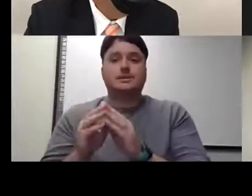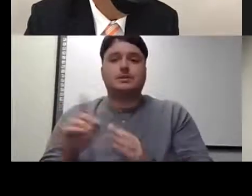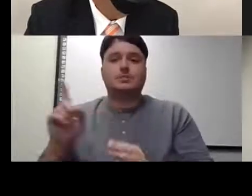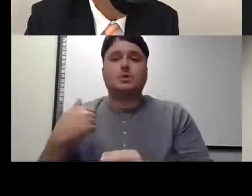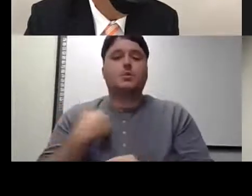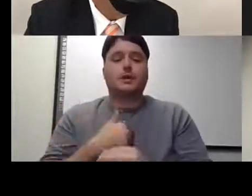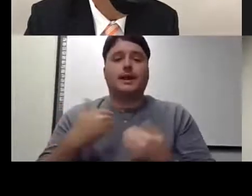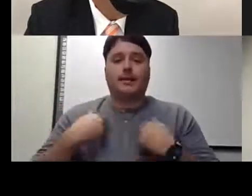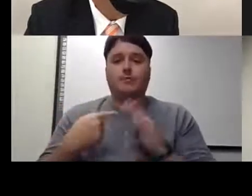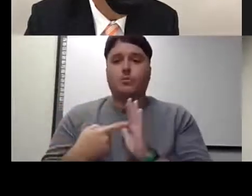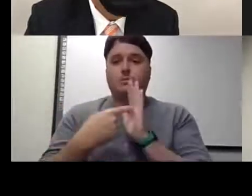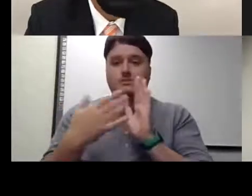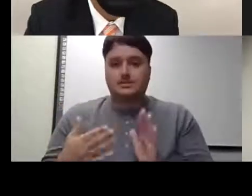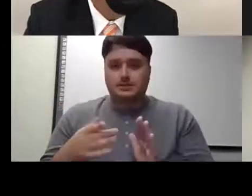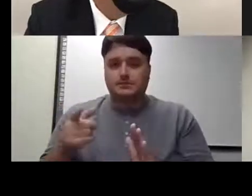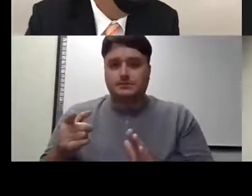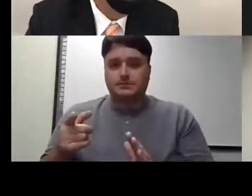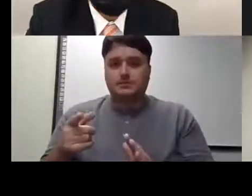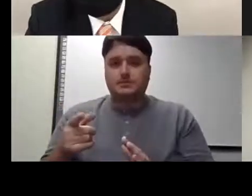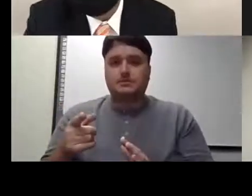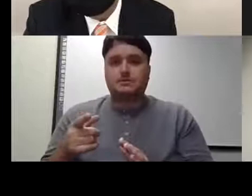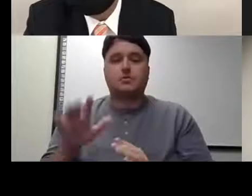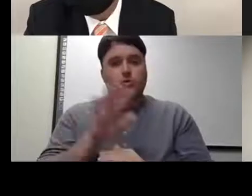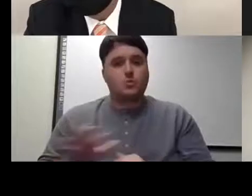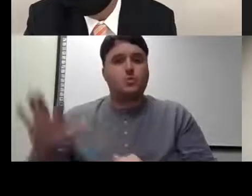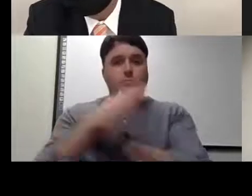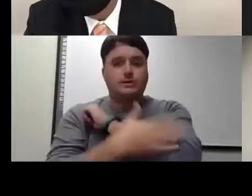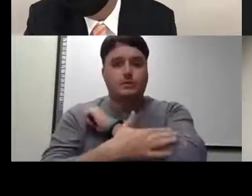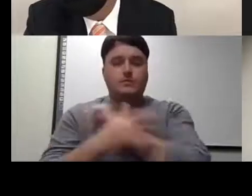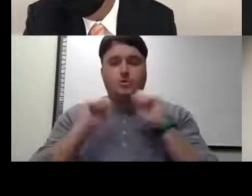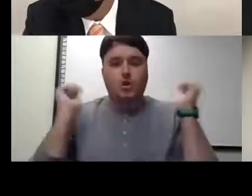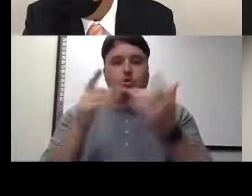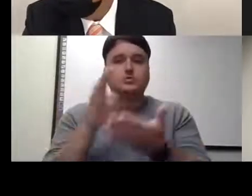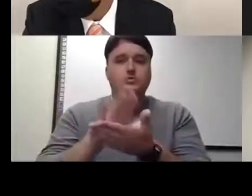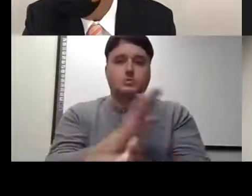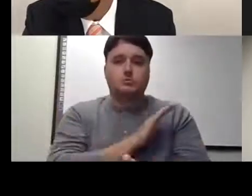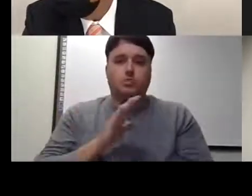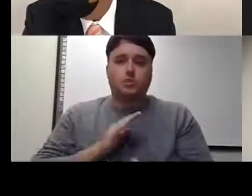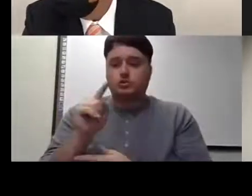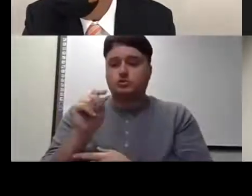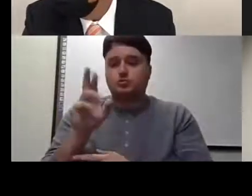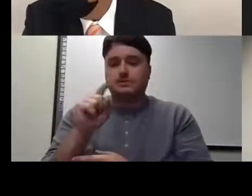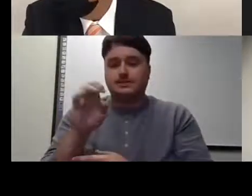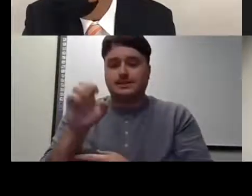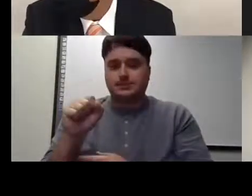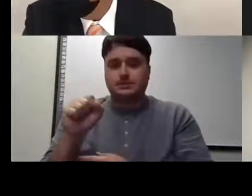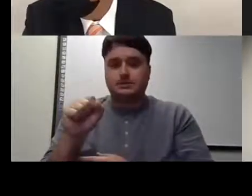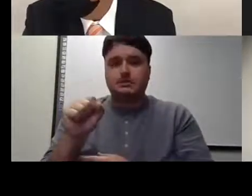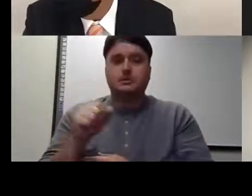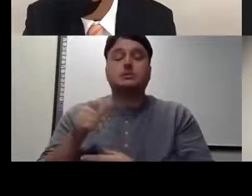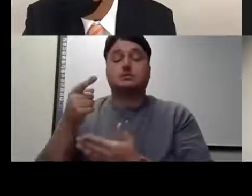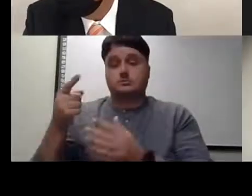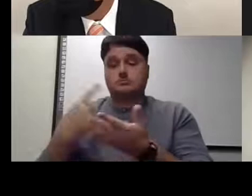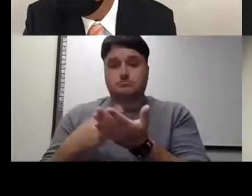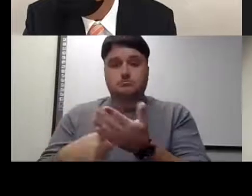have representatives and throughout the county from all of our school board trustees. A couple of topics that did come up